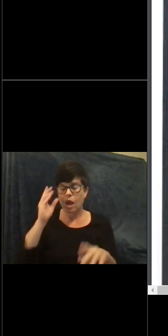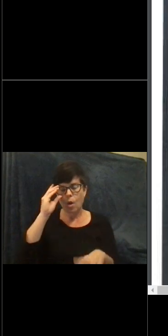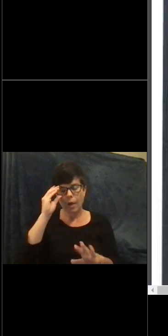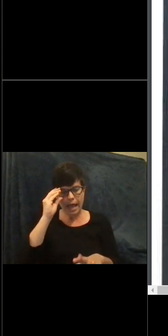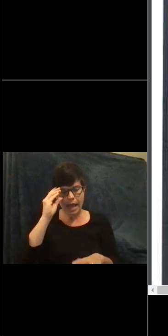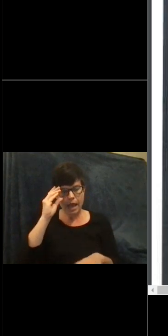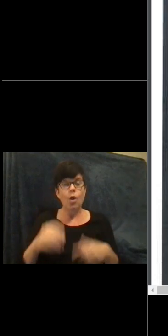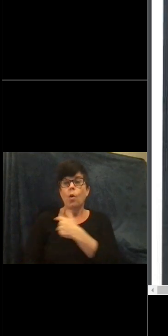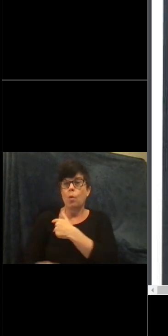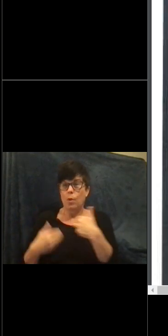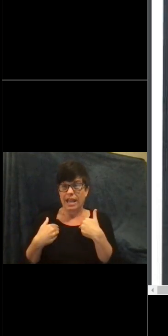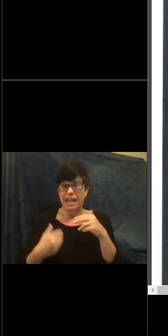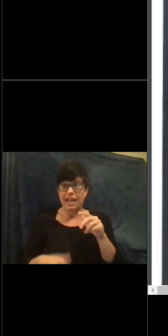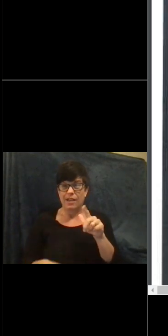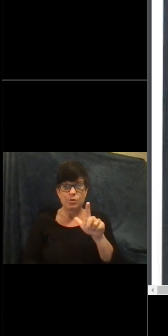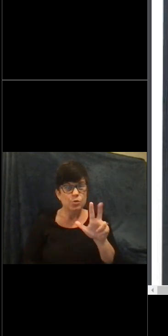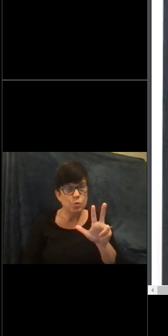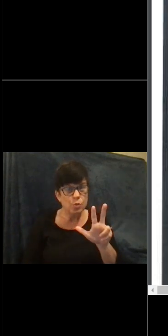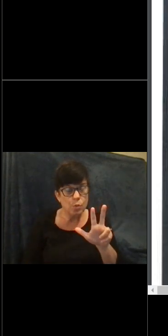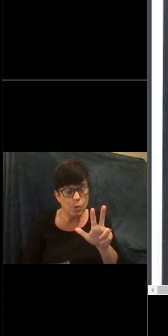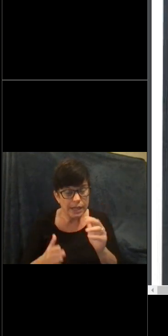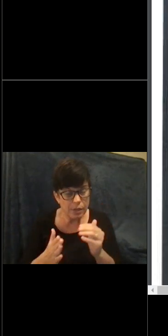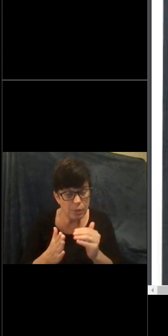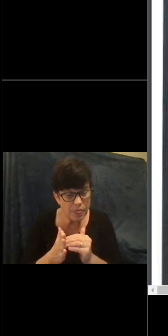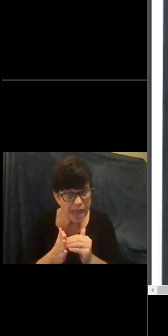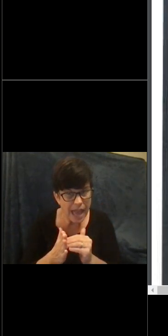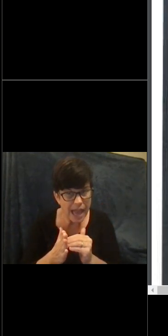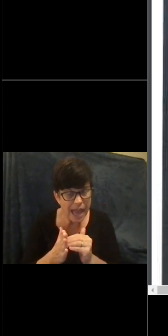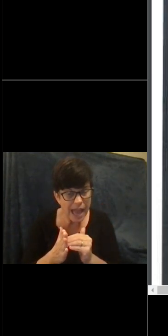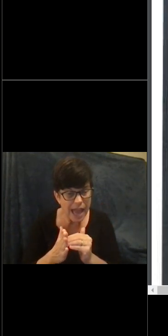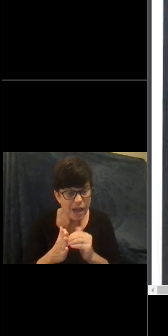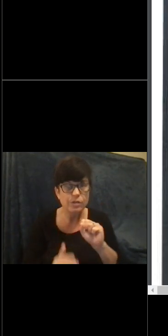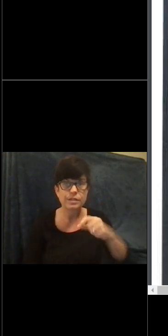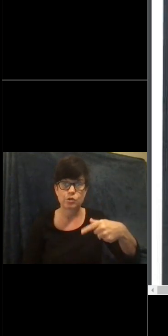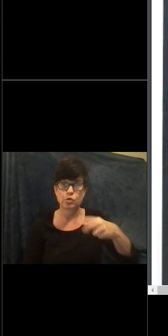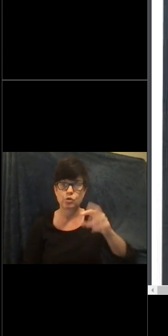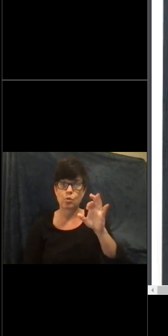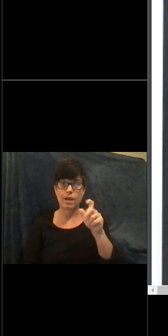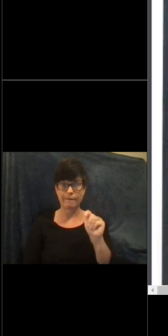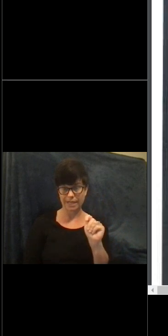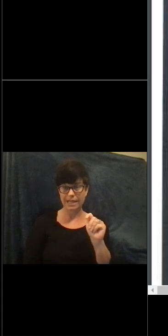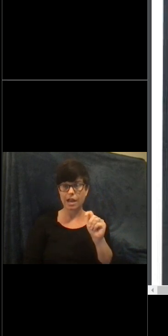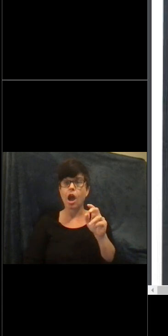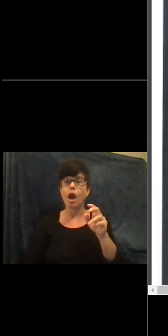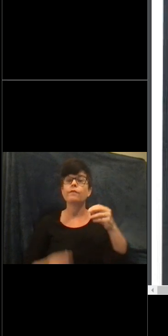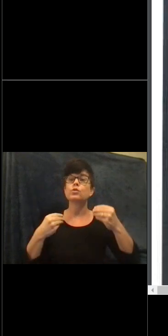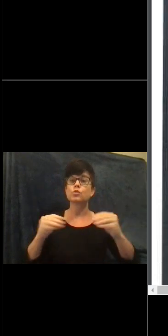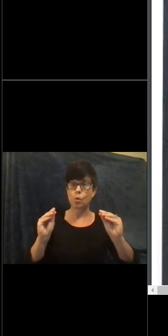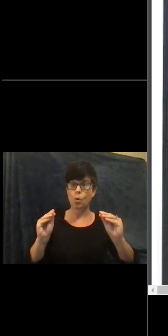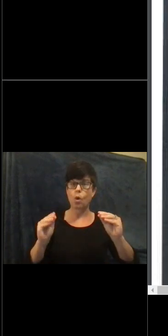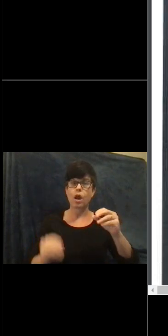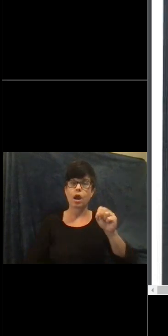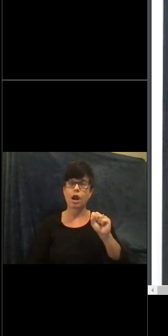about 23,000 or even maybe a little bit larger square feet of retail space.